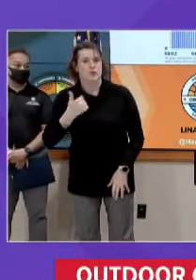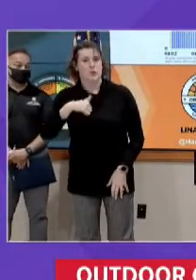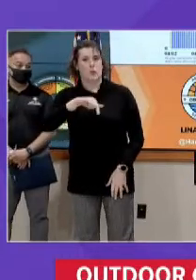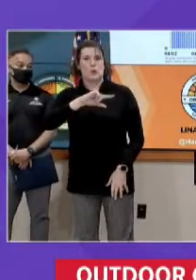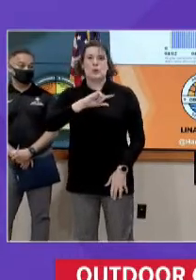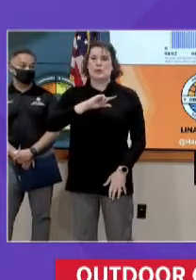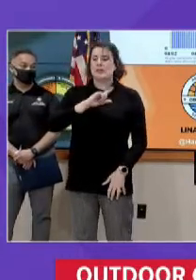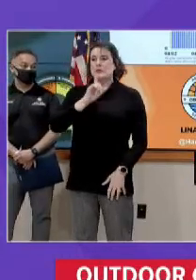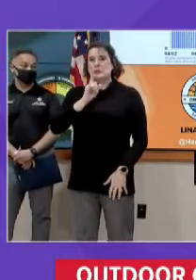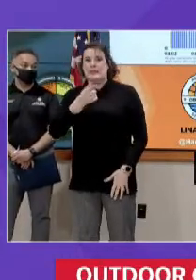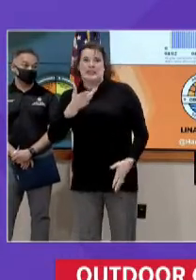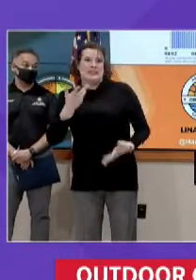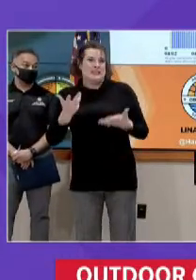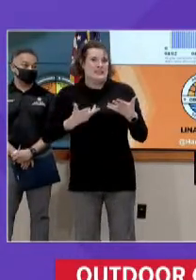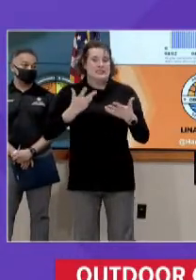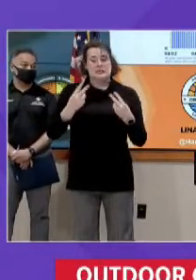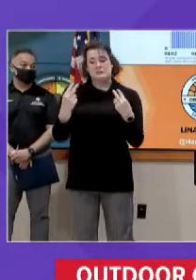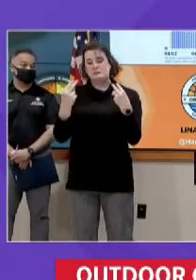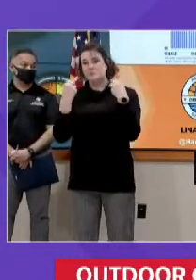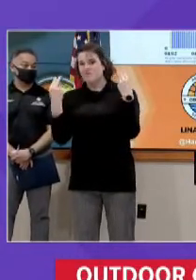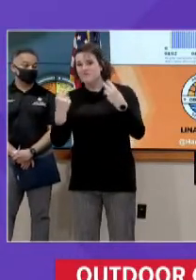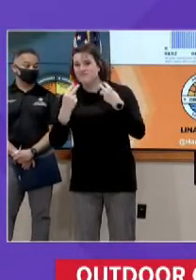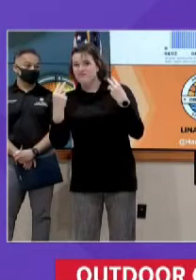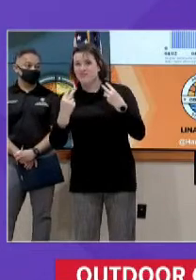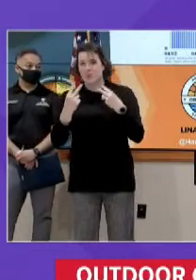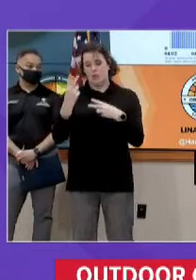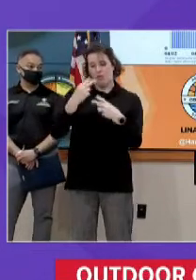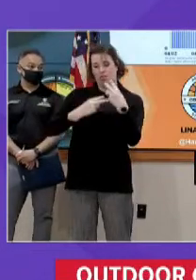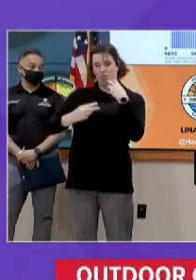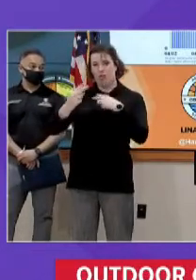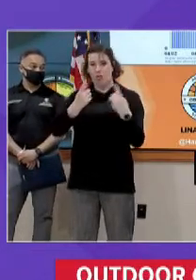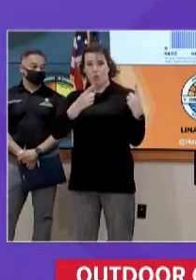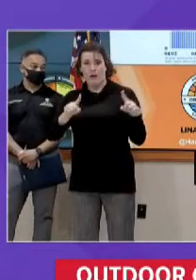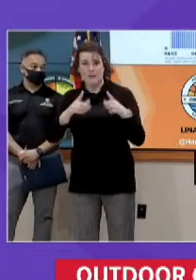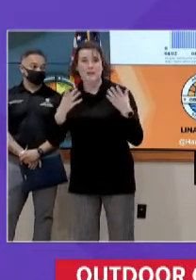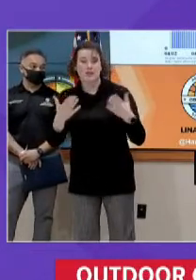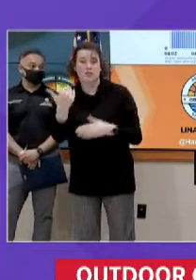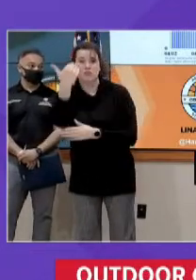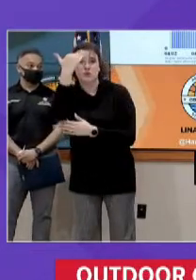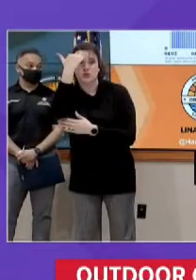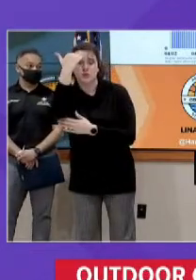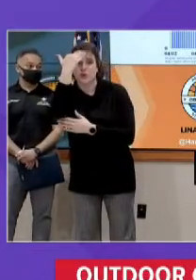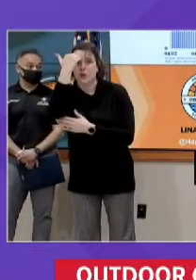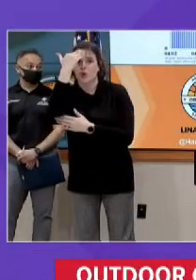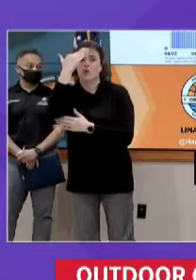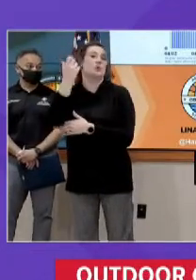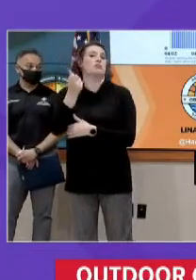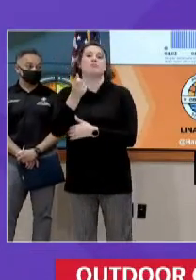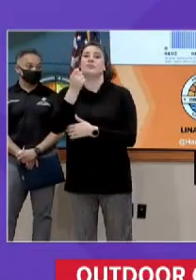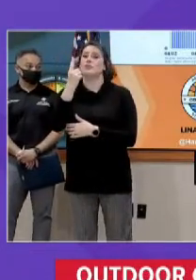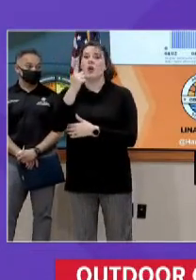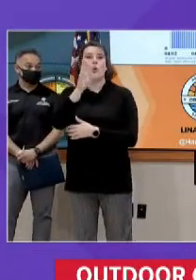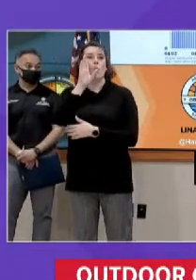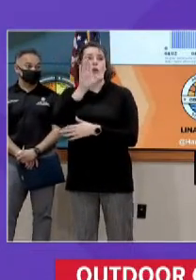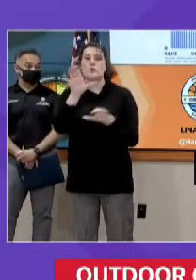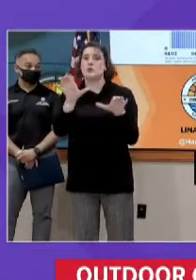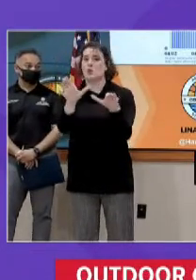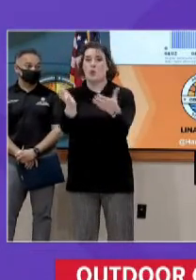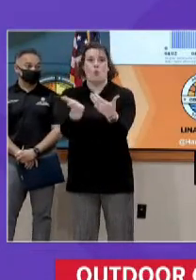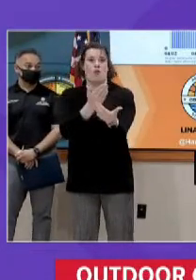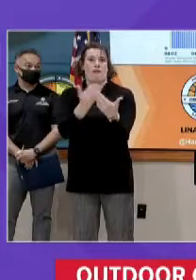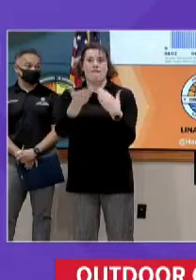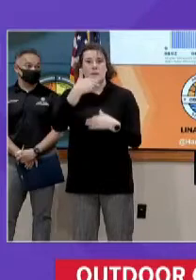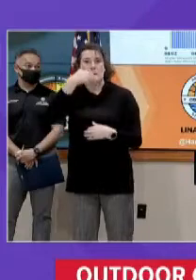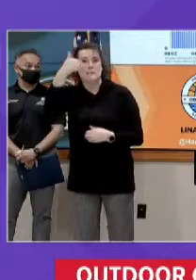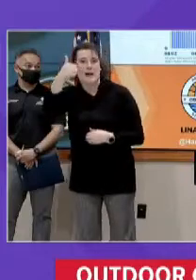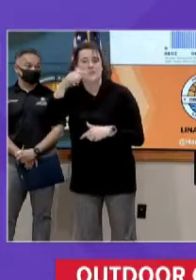canary in the coal mine. You can look at what is happening here and know that there are no shortcuts to getting around